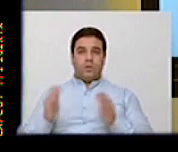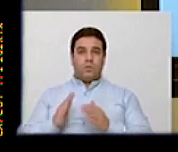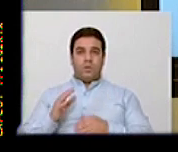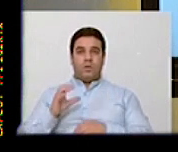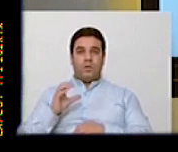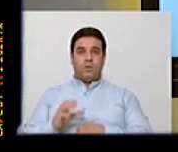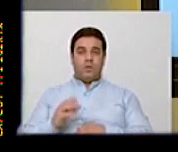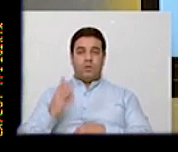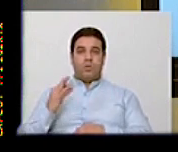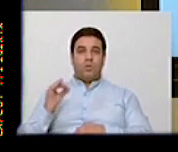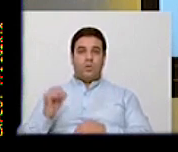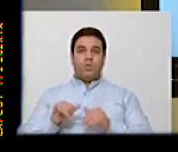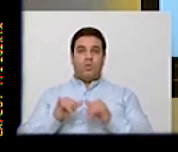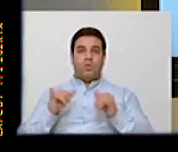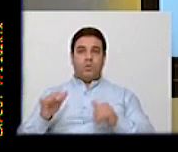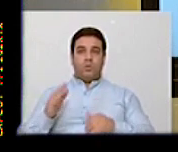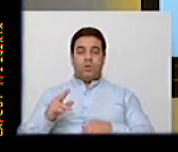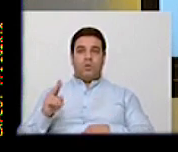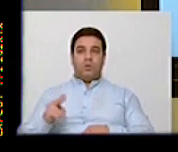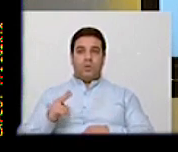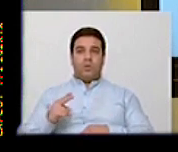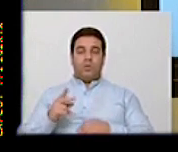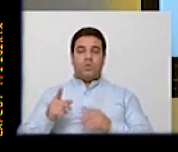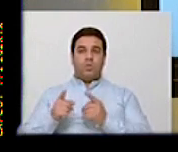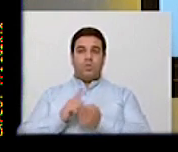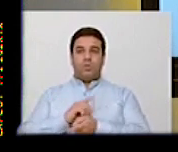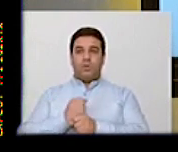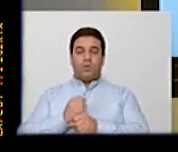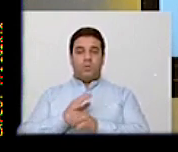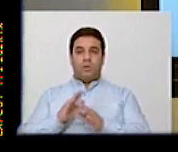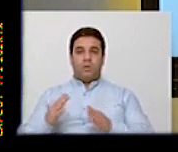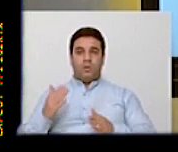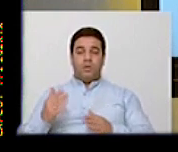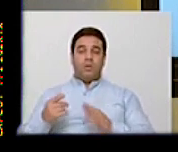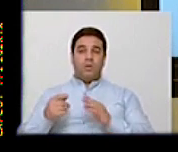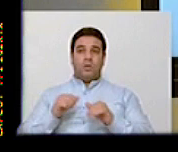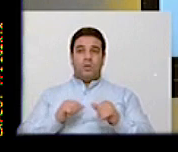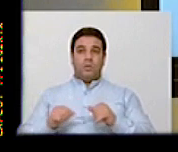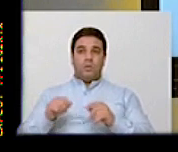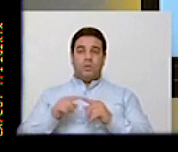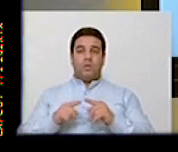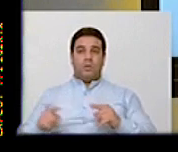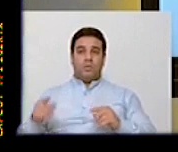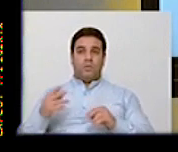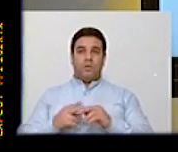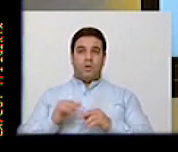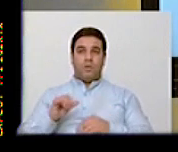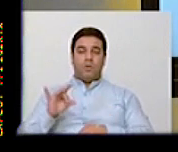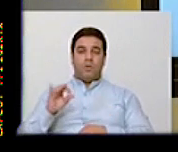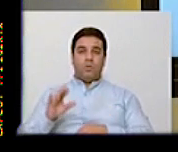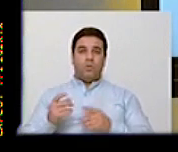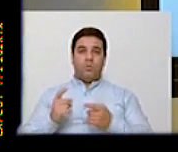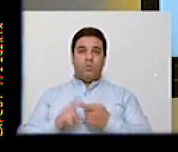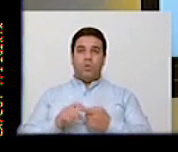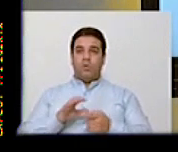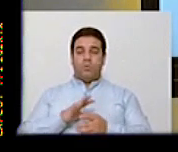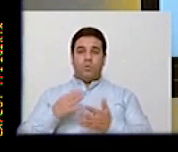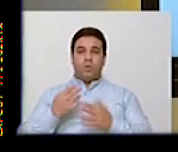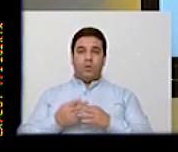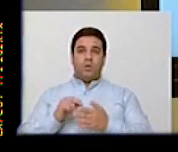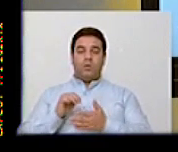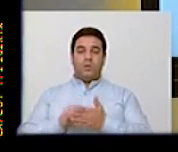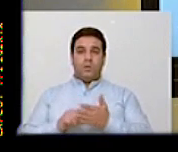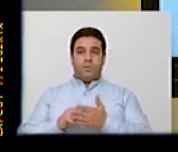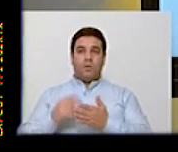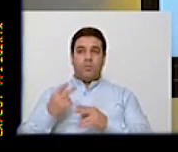C 4 marta ortadi, D esa o'zgarmaydi. Tebranishlar davri amplitudaga bog'liq bo'lmaganligi